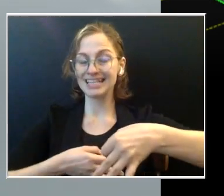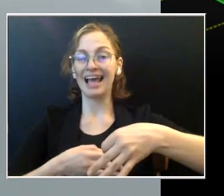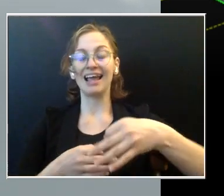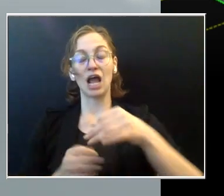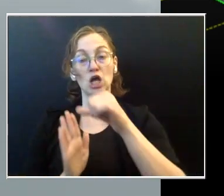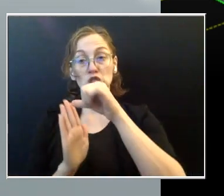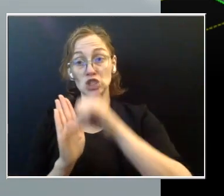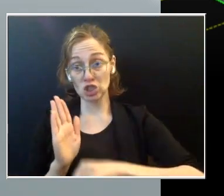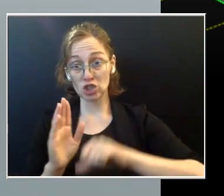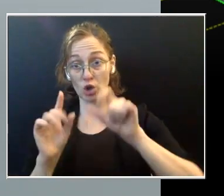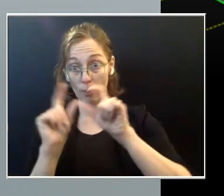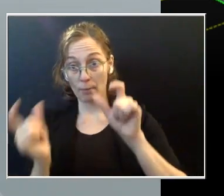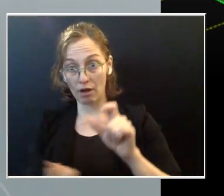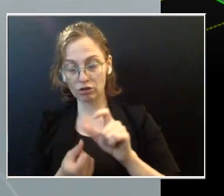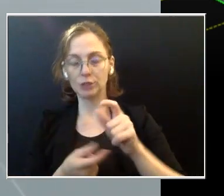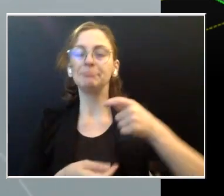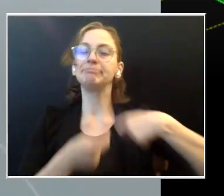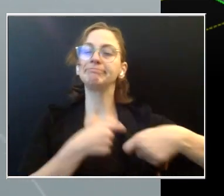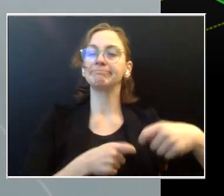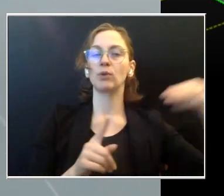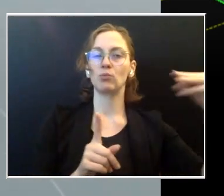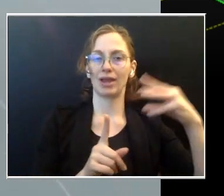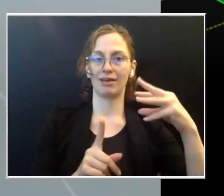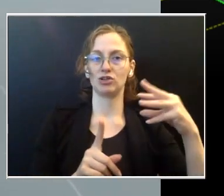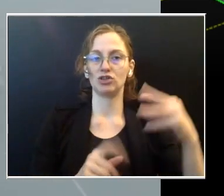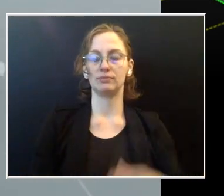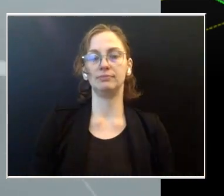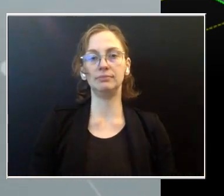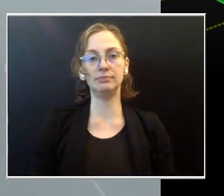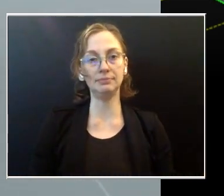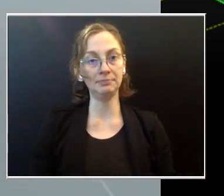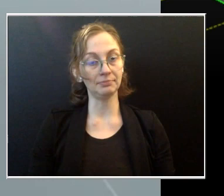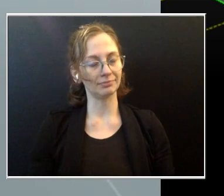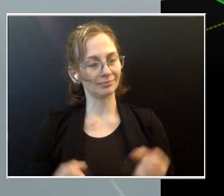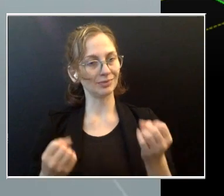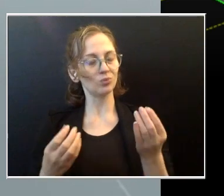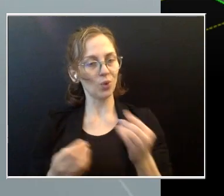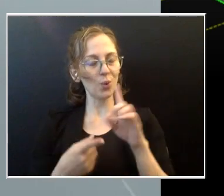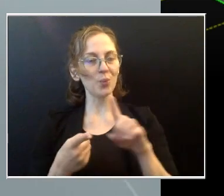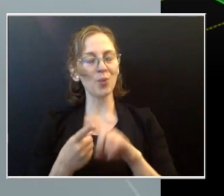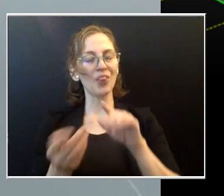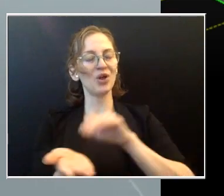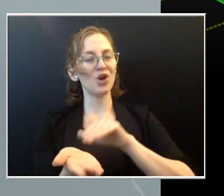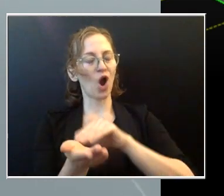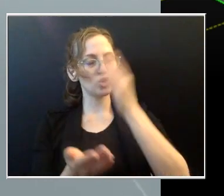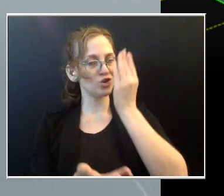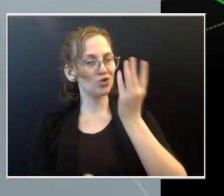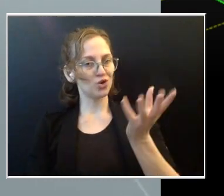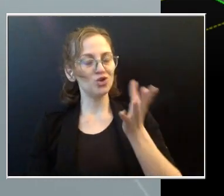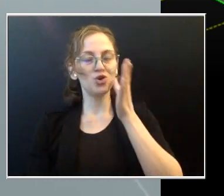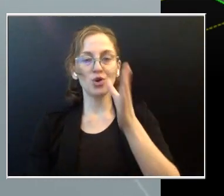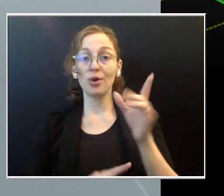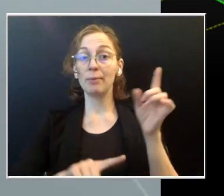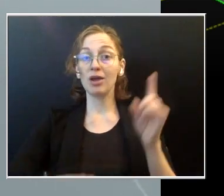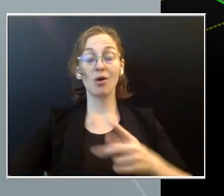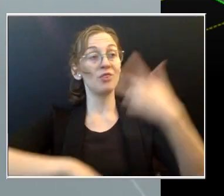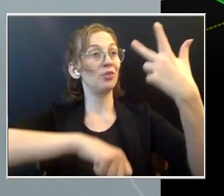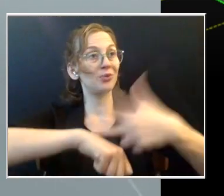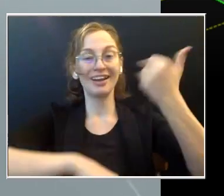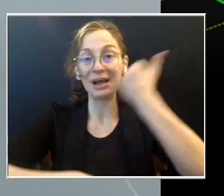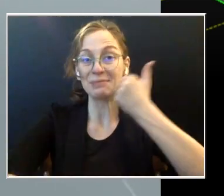explains this treatment plan. You're going to be doing this every day, 3 times a day. How challenging was it, or were you up for the challenge?